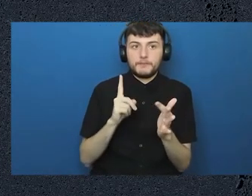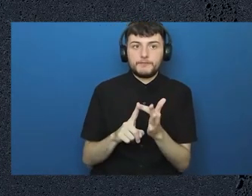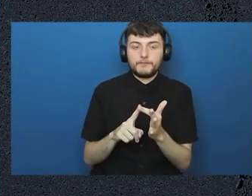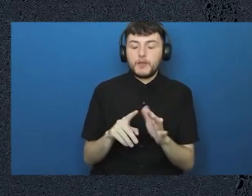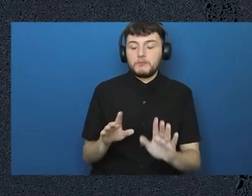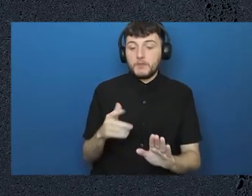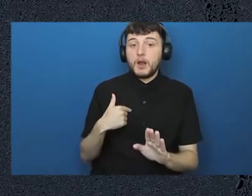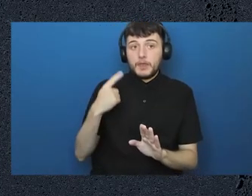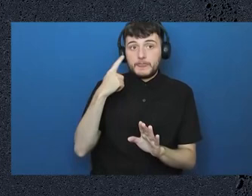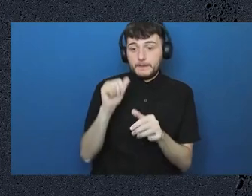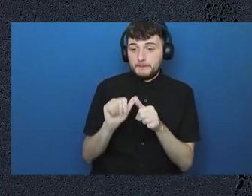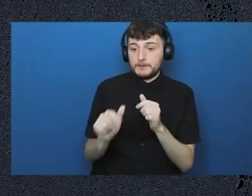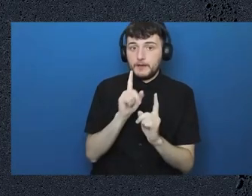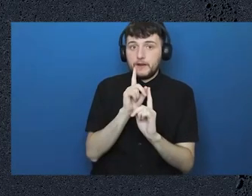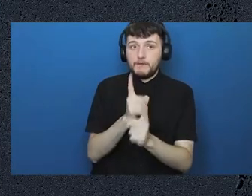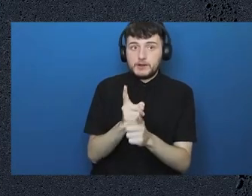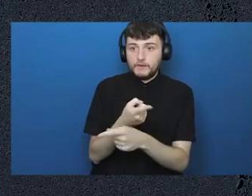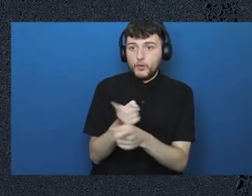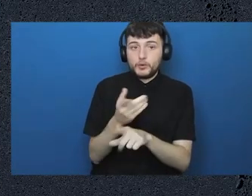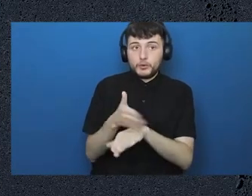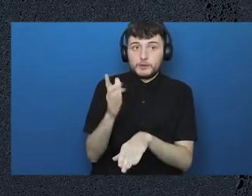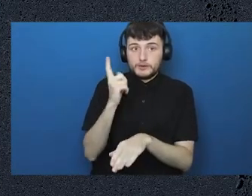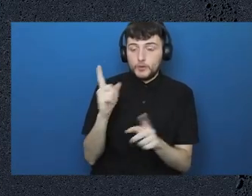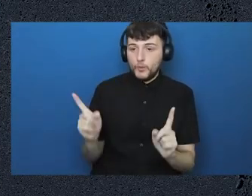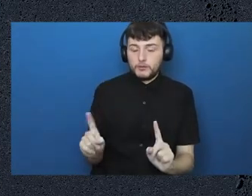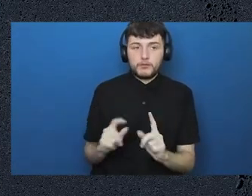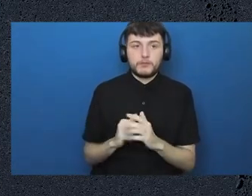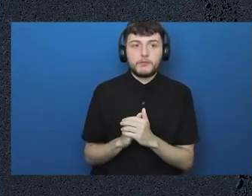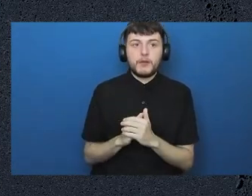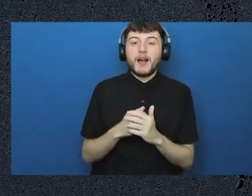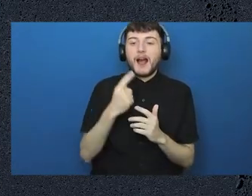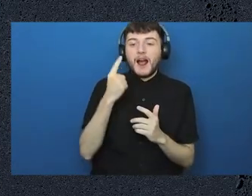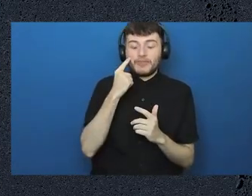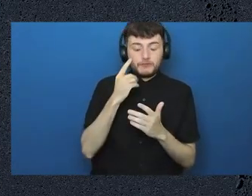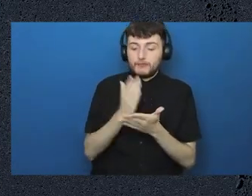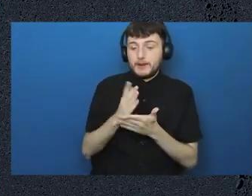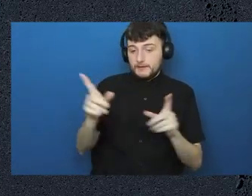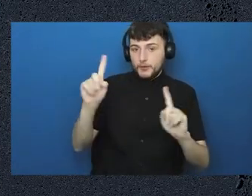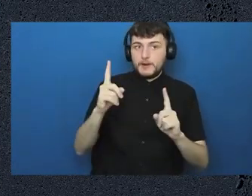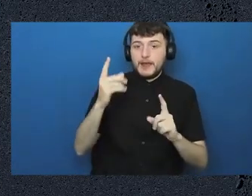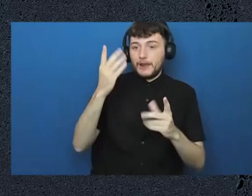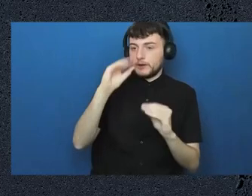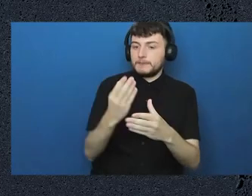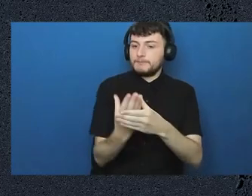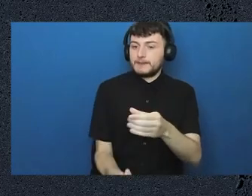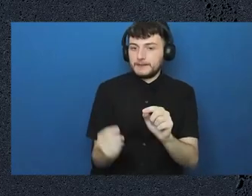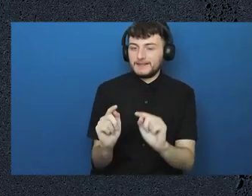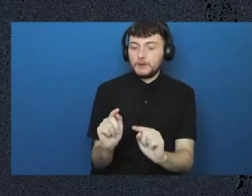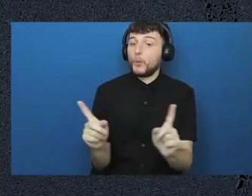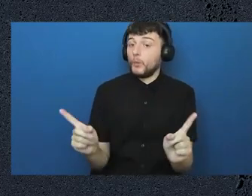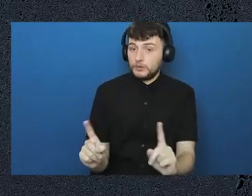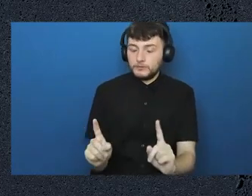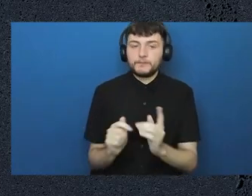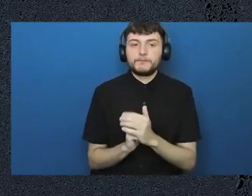think that this is what education in general is missing. We are so focused on